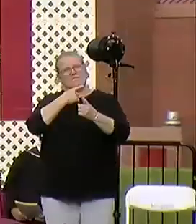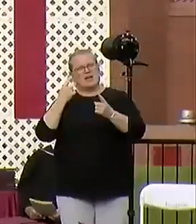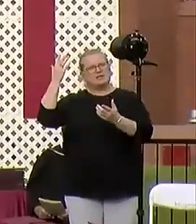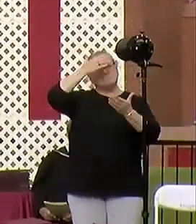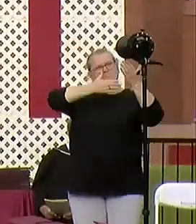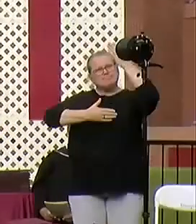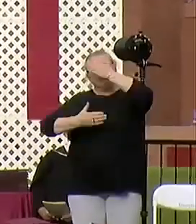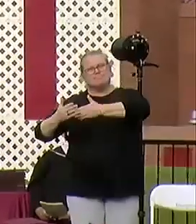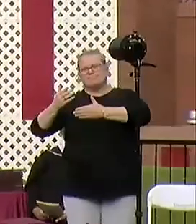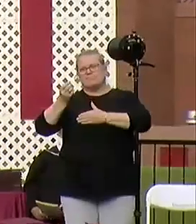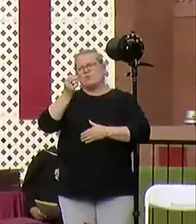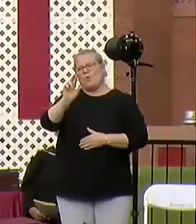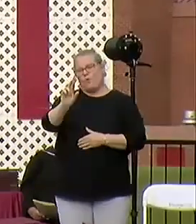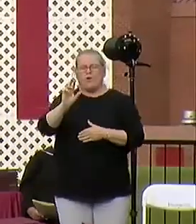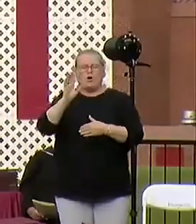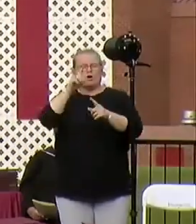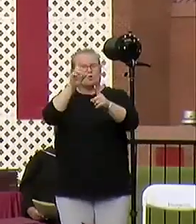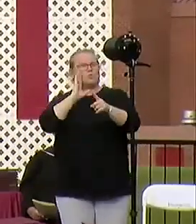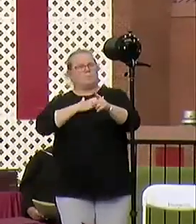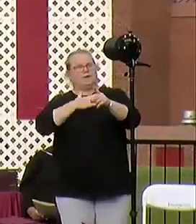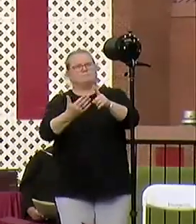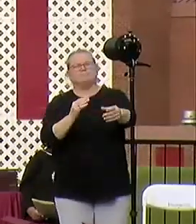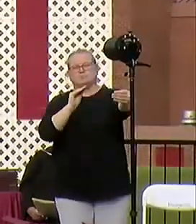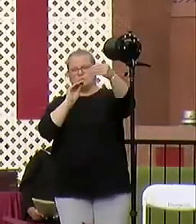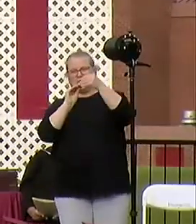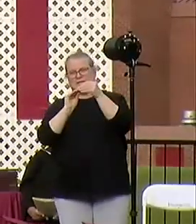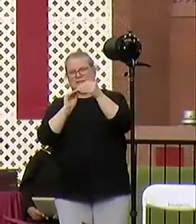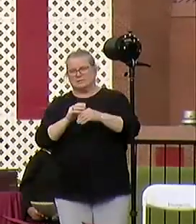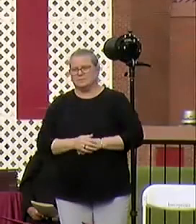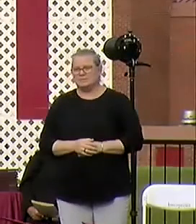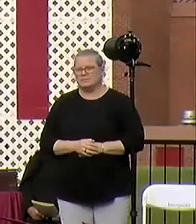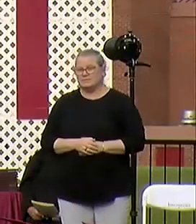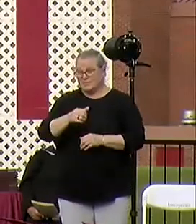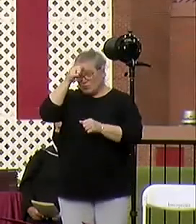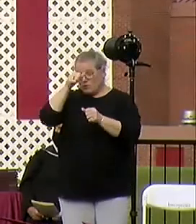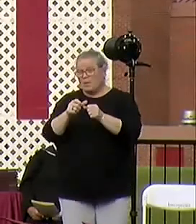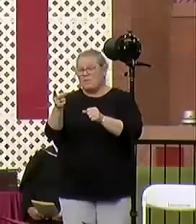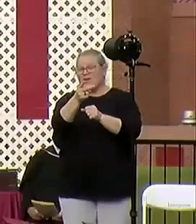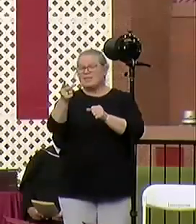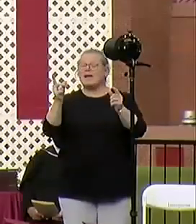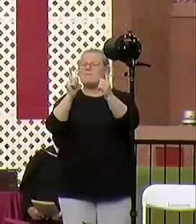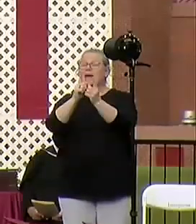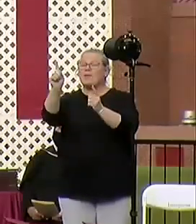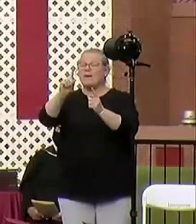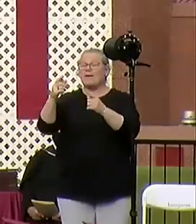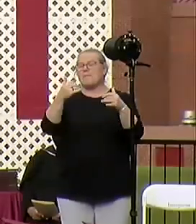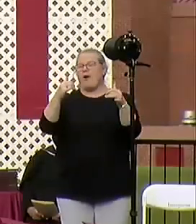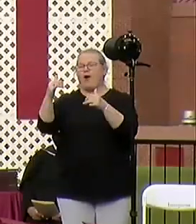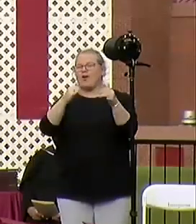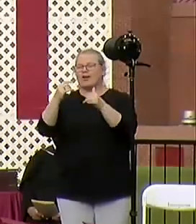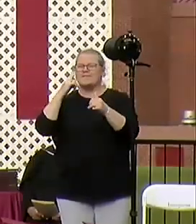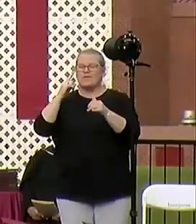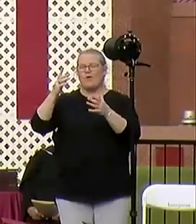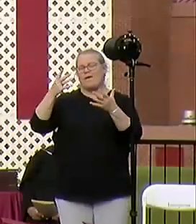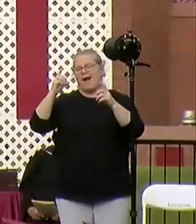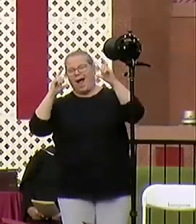blush bepaint my cheek." And let's not forget, they met at a masquerade. at a masquerade party where they could hide their